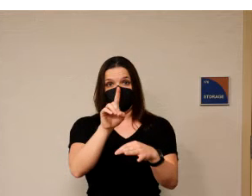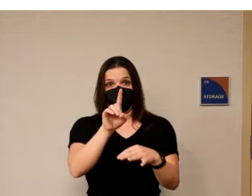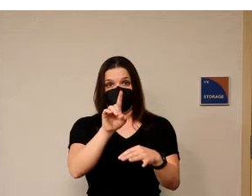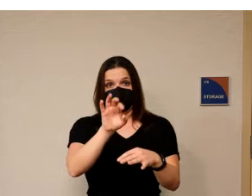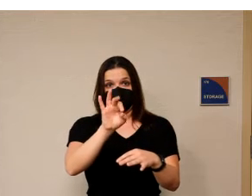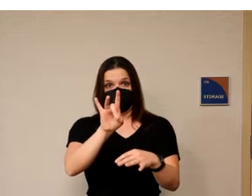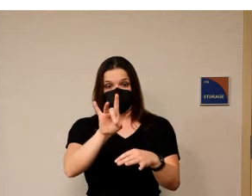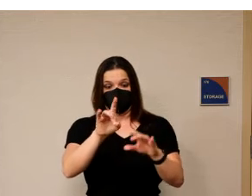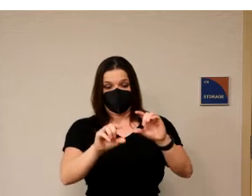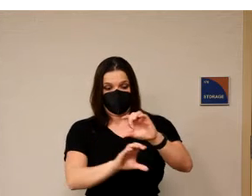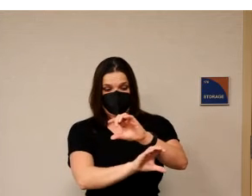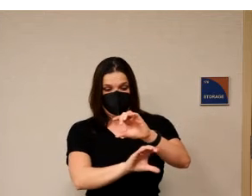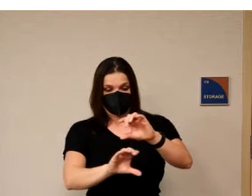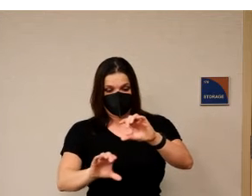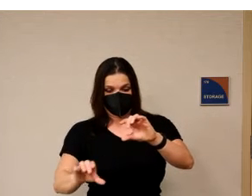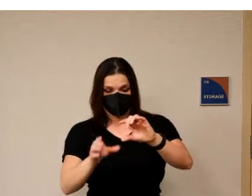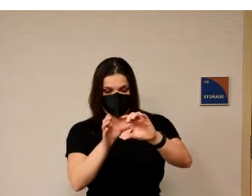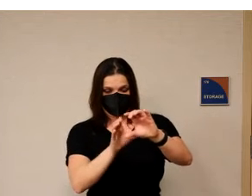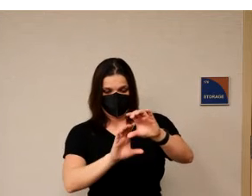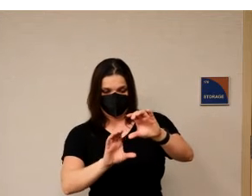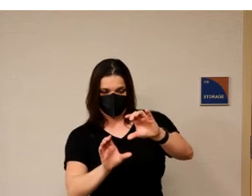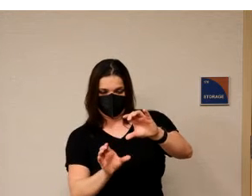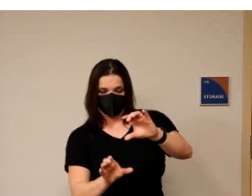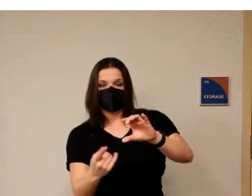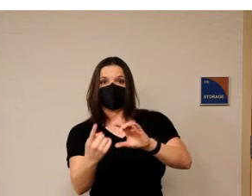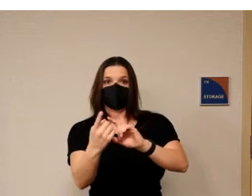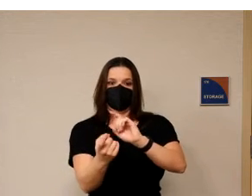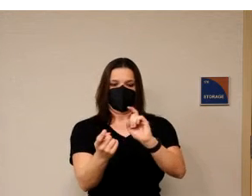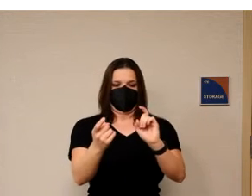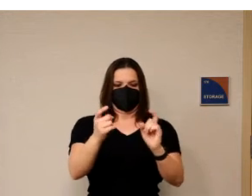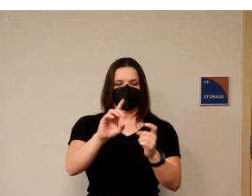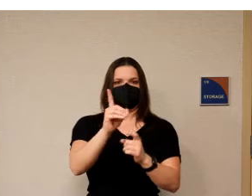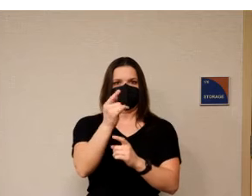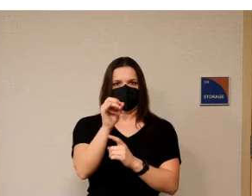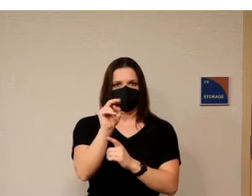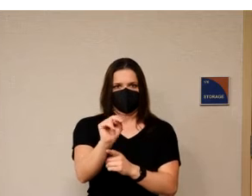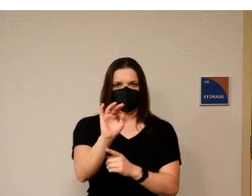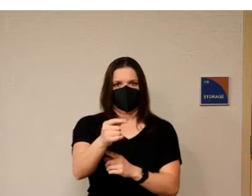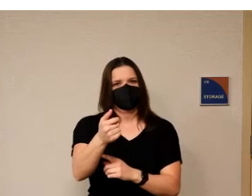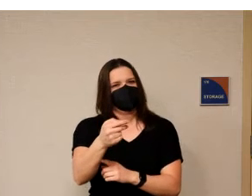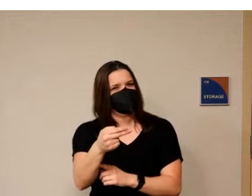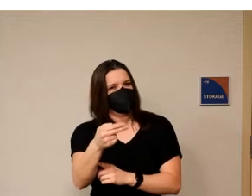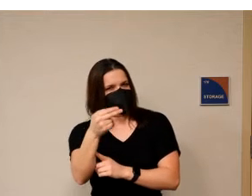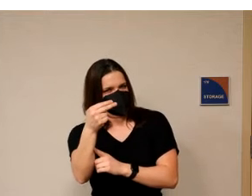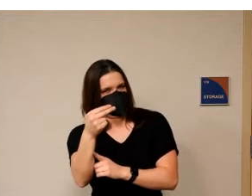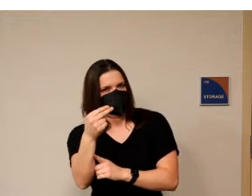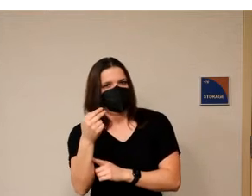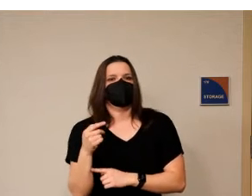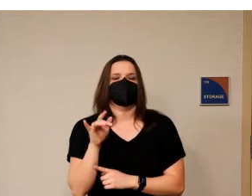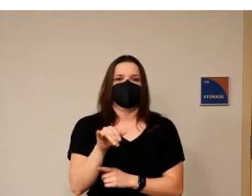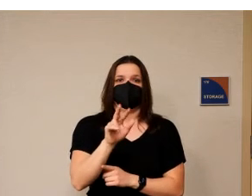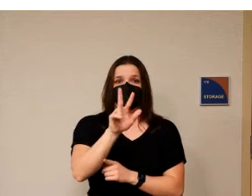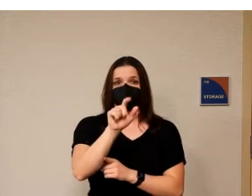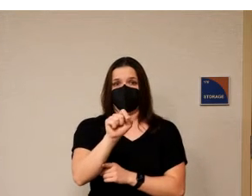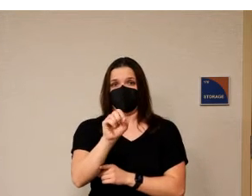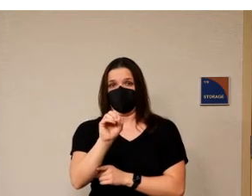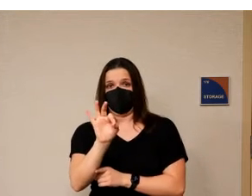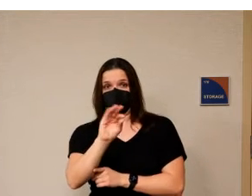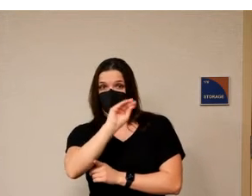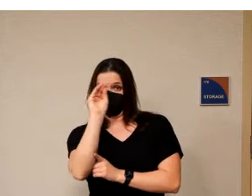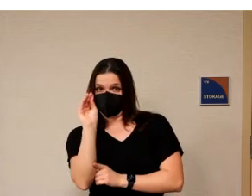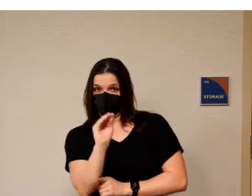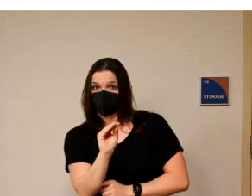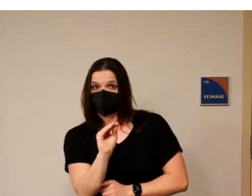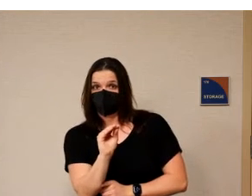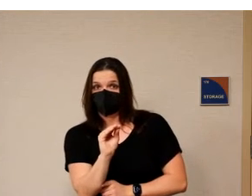here. This one's deviation is a little bit higher than what we've seen so far, so